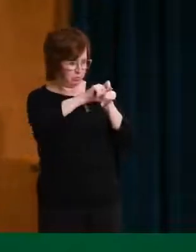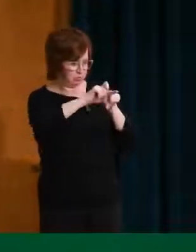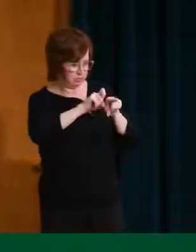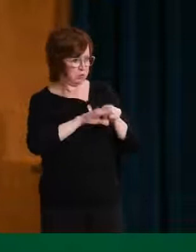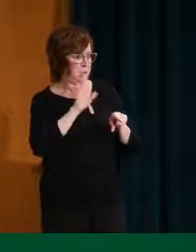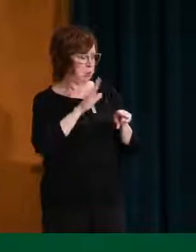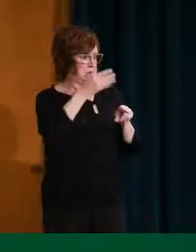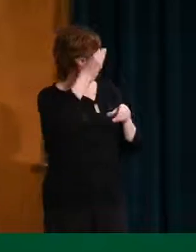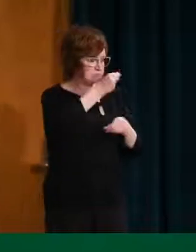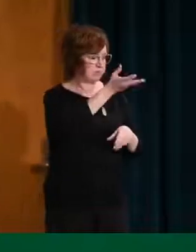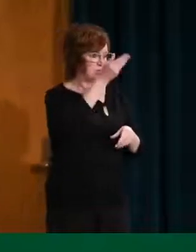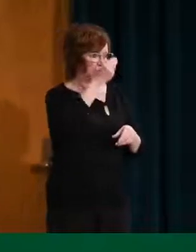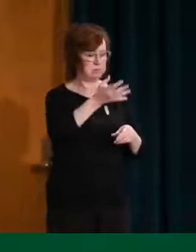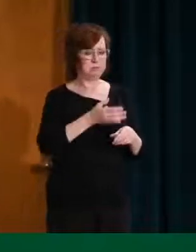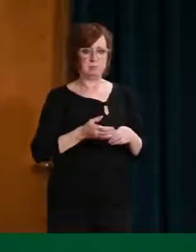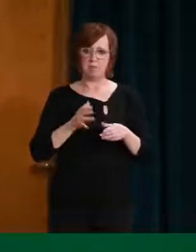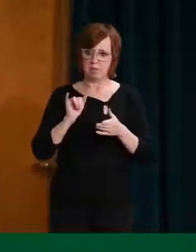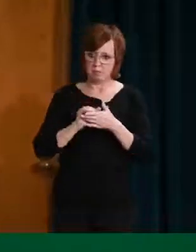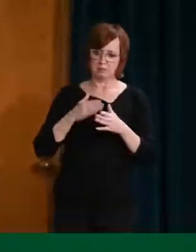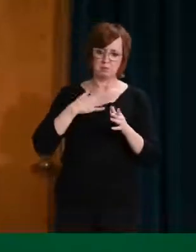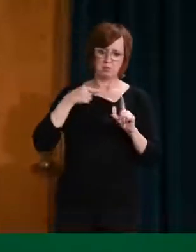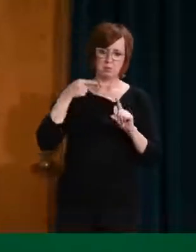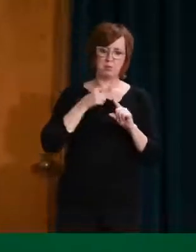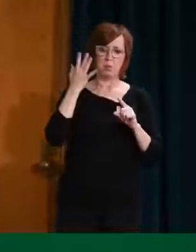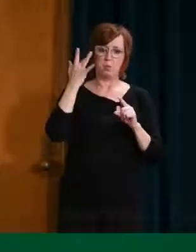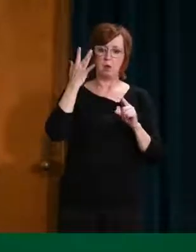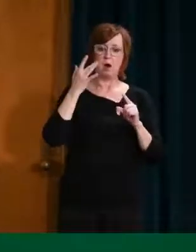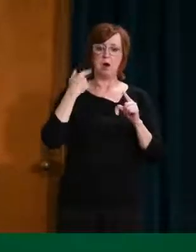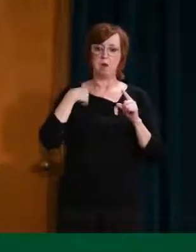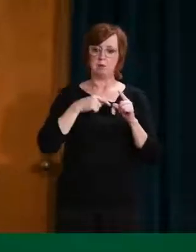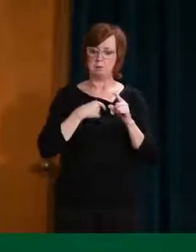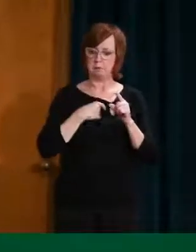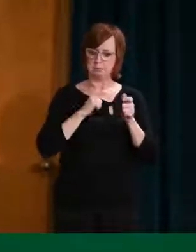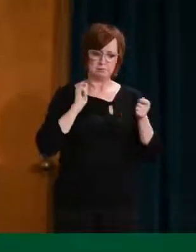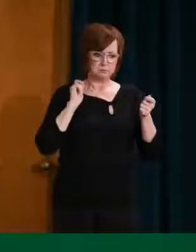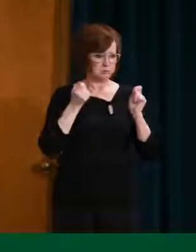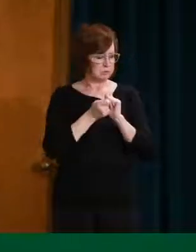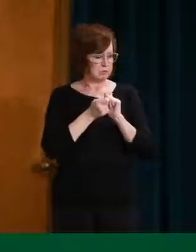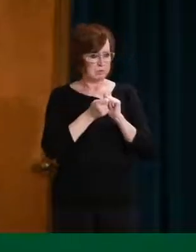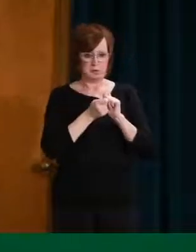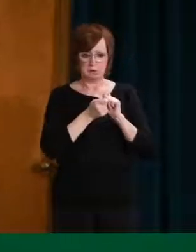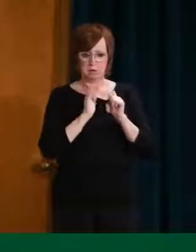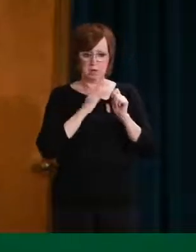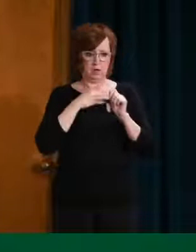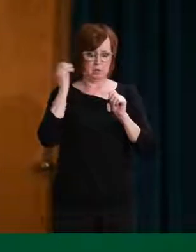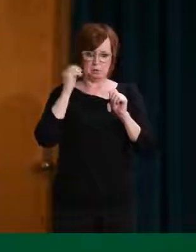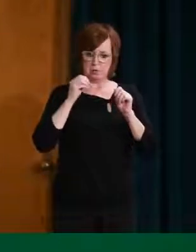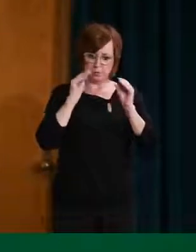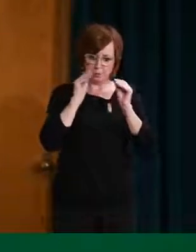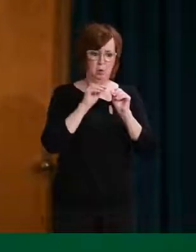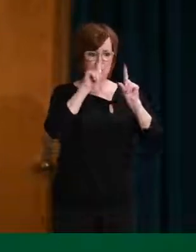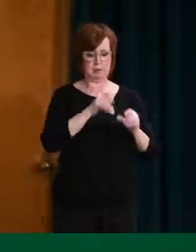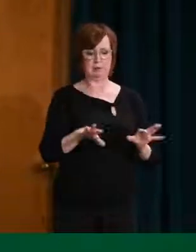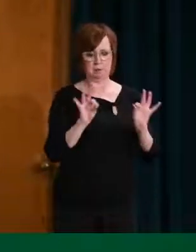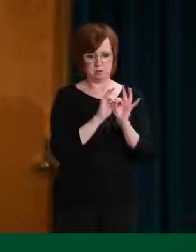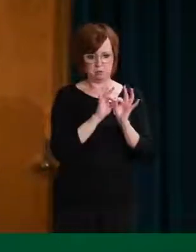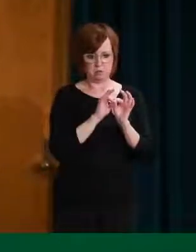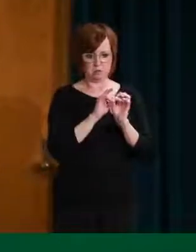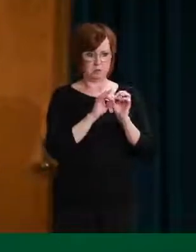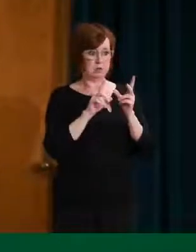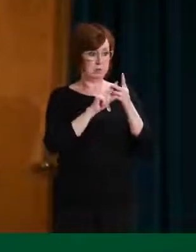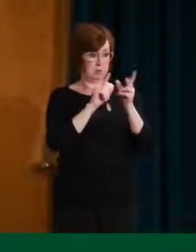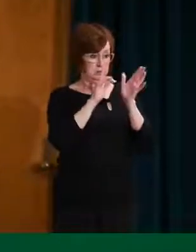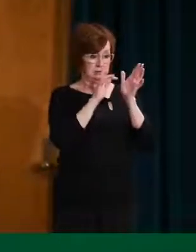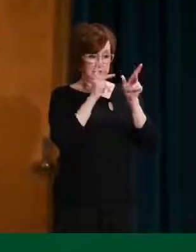or refocused our testing initiatives and our testing efforts, ensuring that we can do the appropriate contact tracing, test